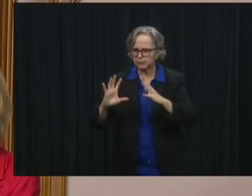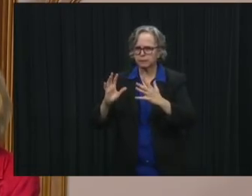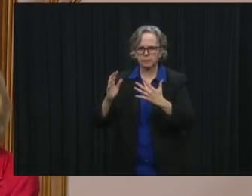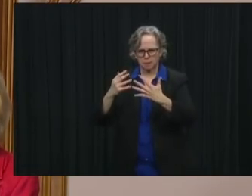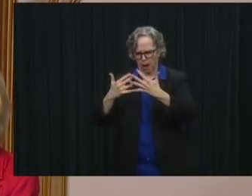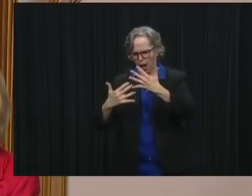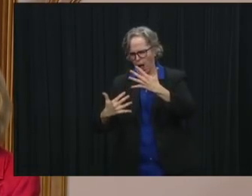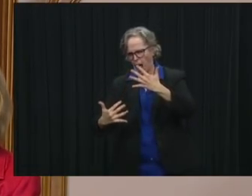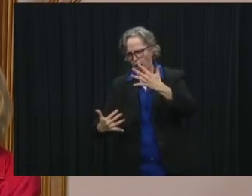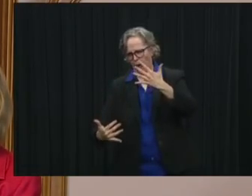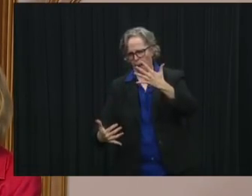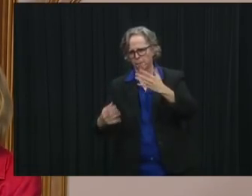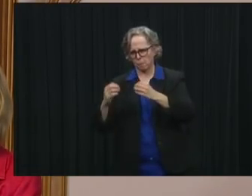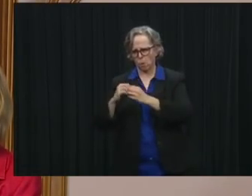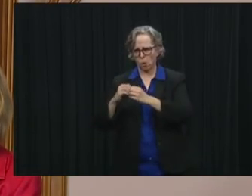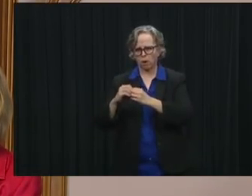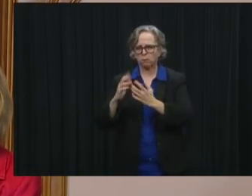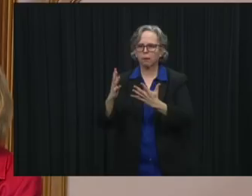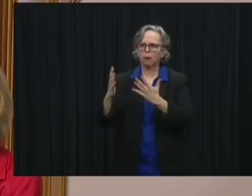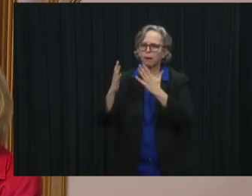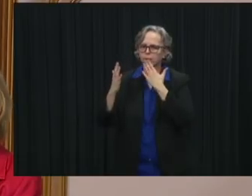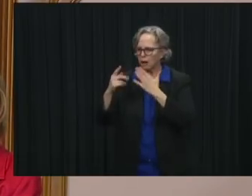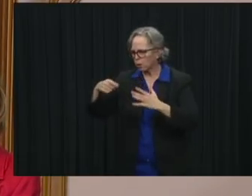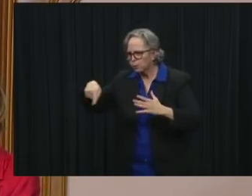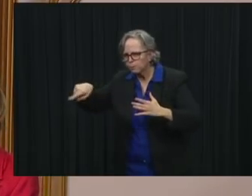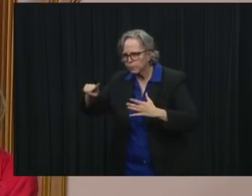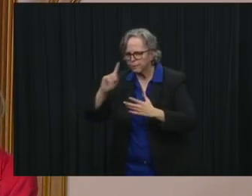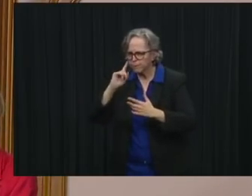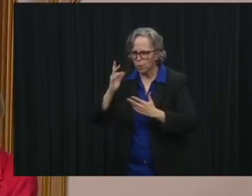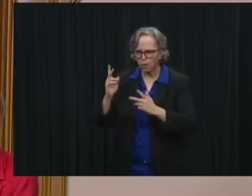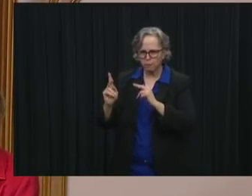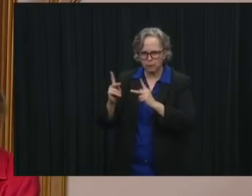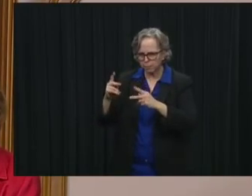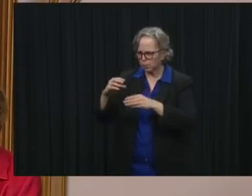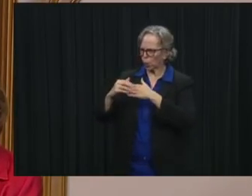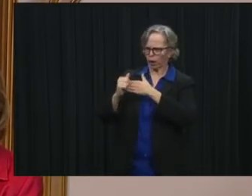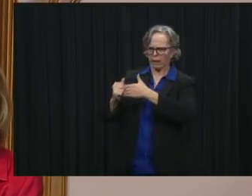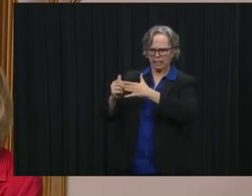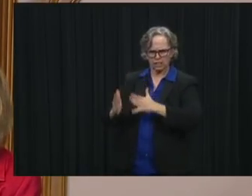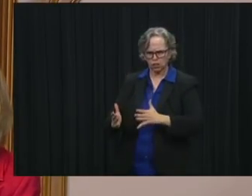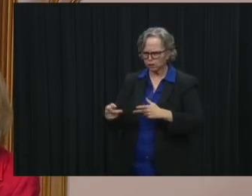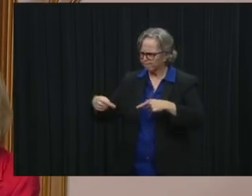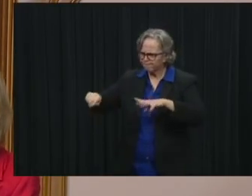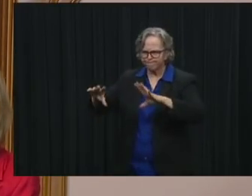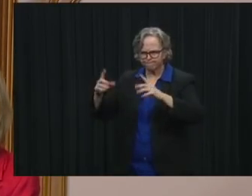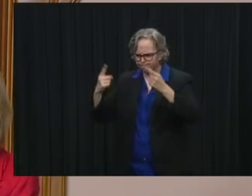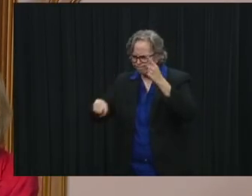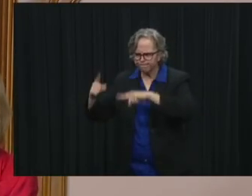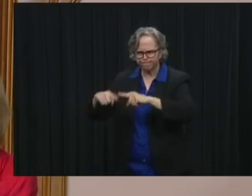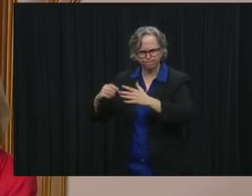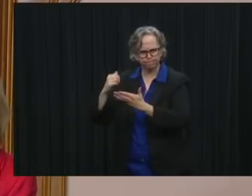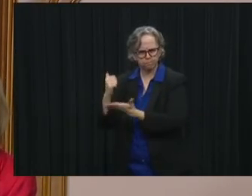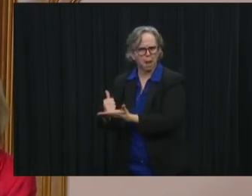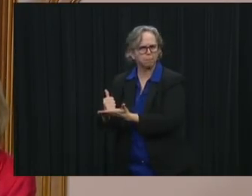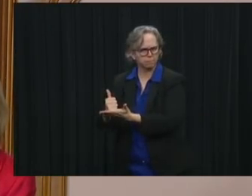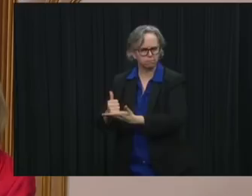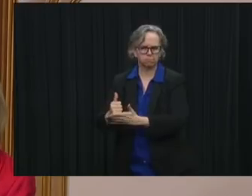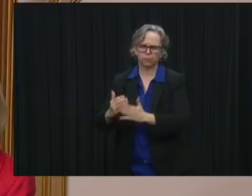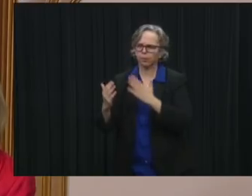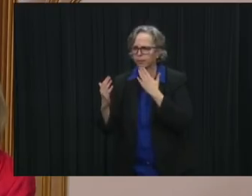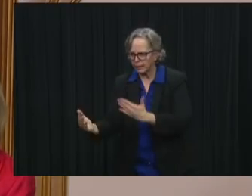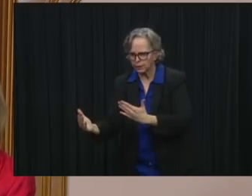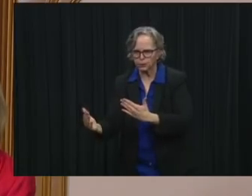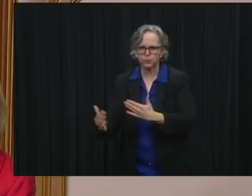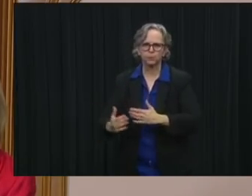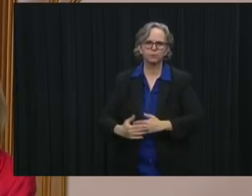grateful for the members of our Ohio delegation for working on these things. Let me also thank the members of